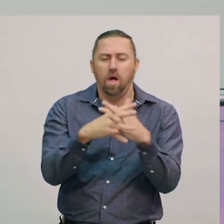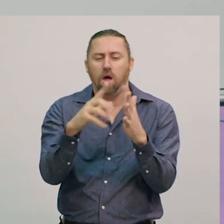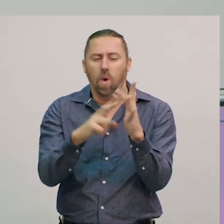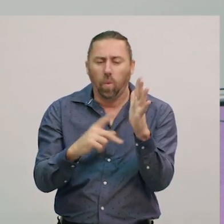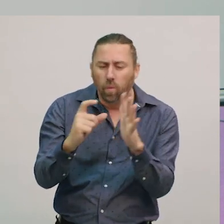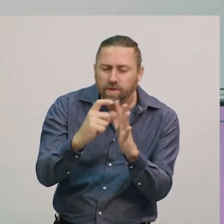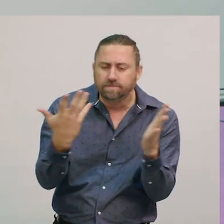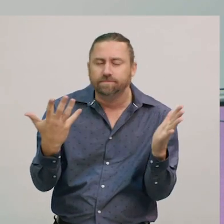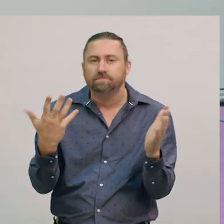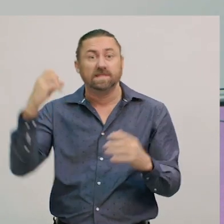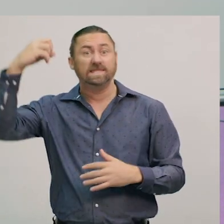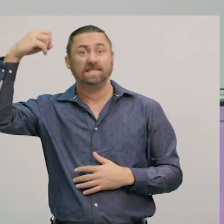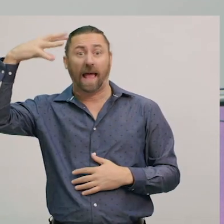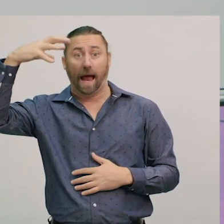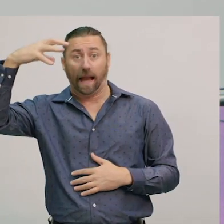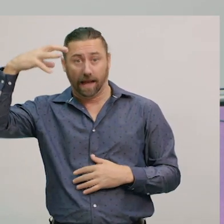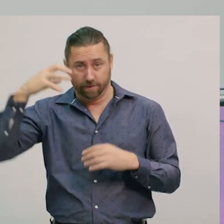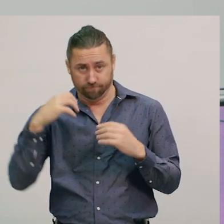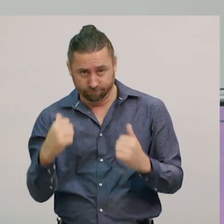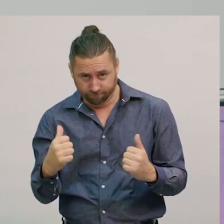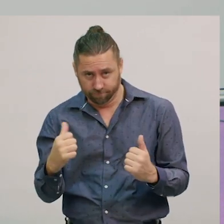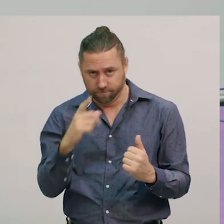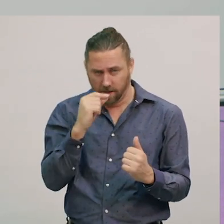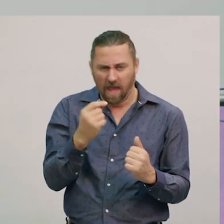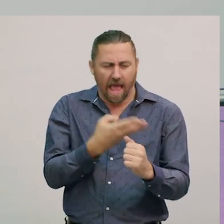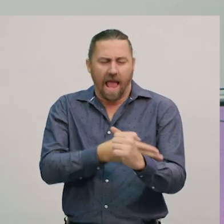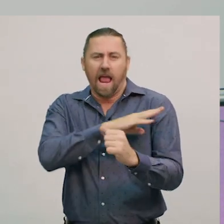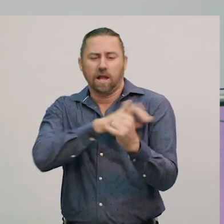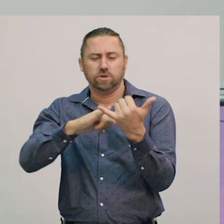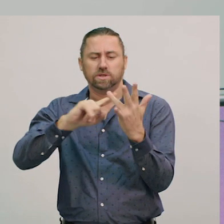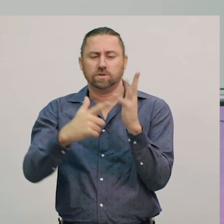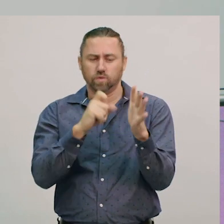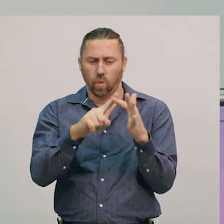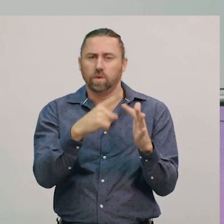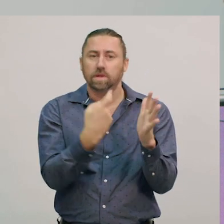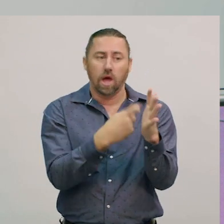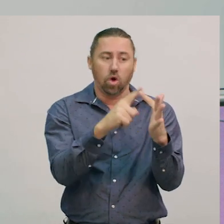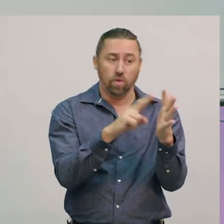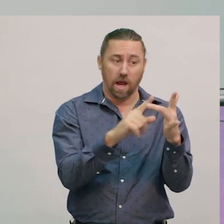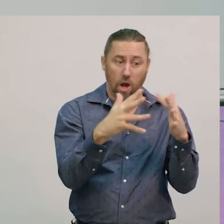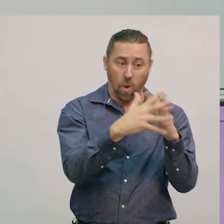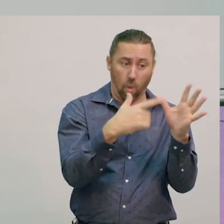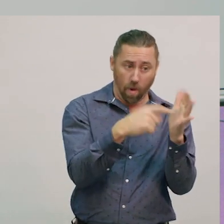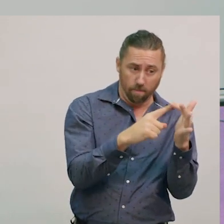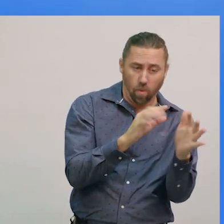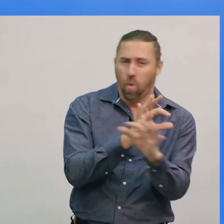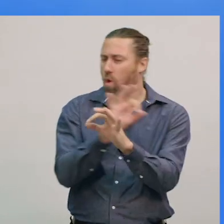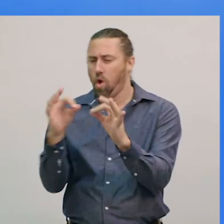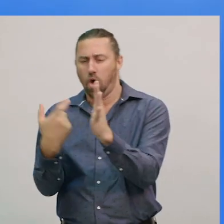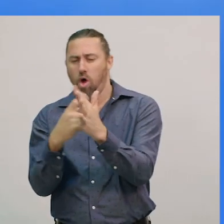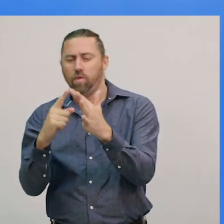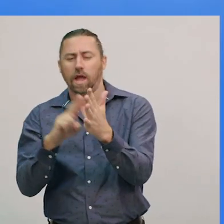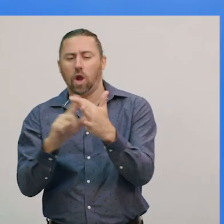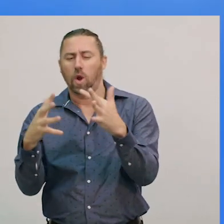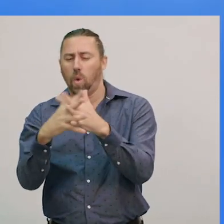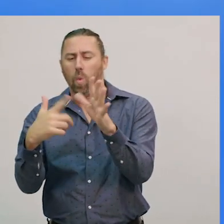the sun. We can classify and talk about energy sources as renewable and non-renewable. Recall that